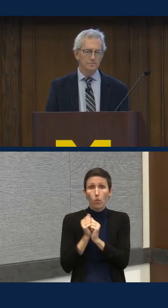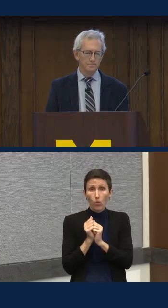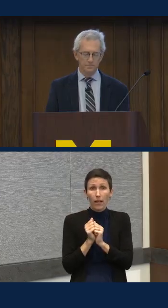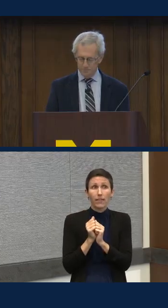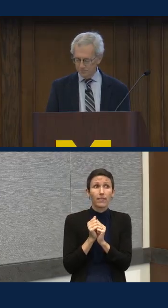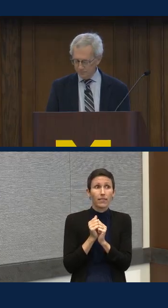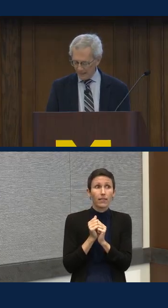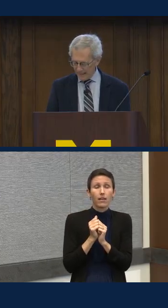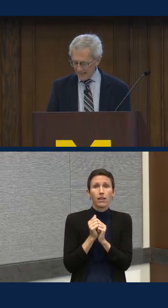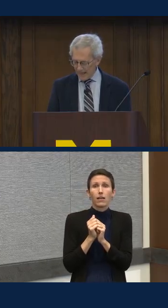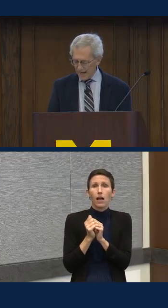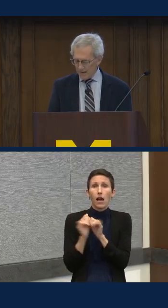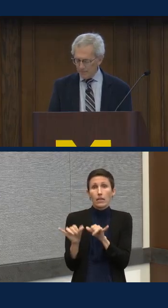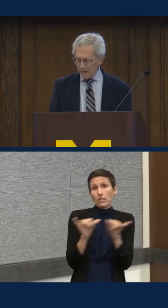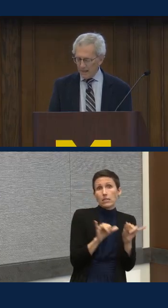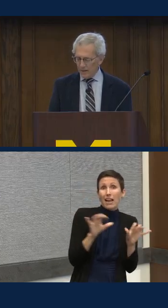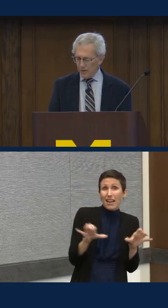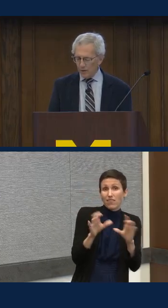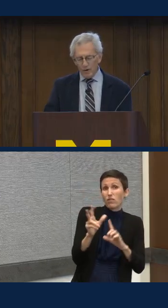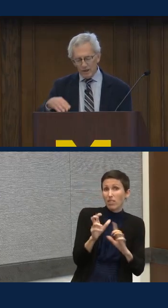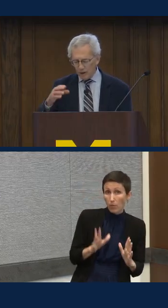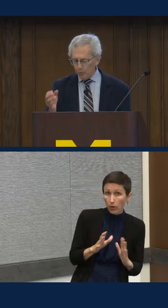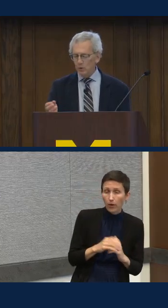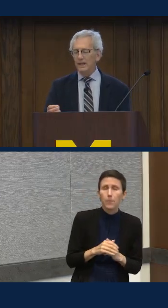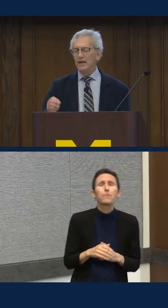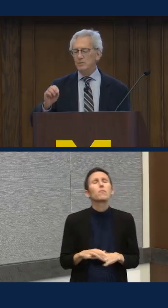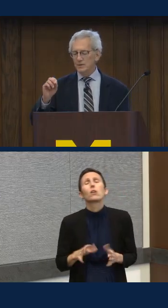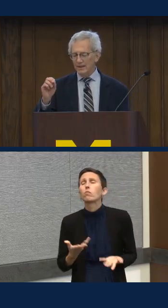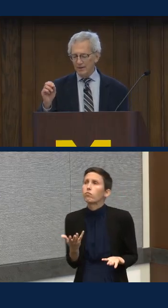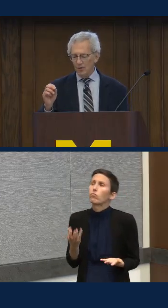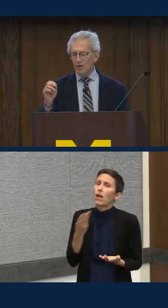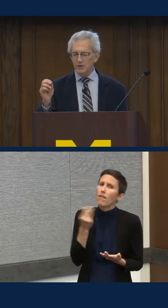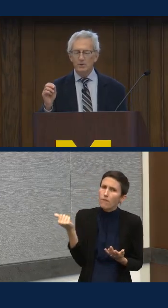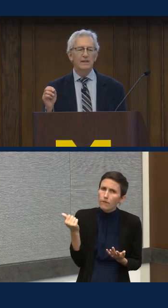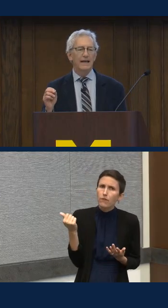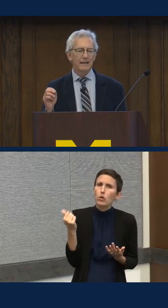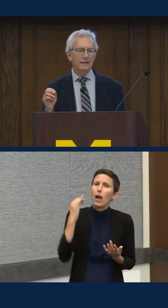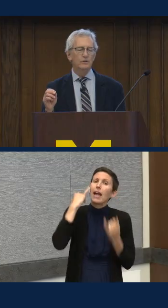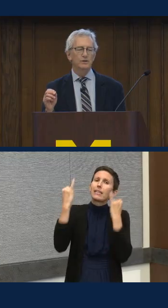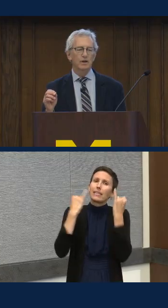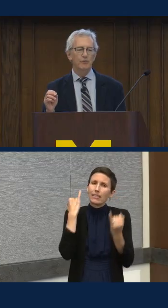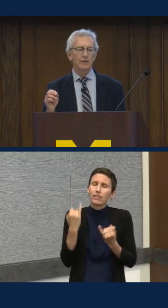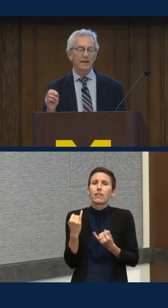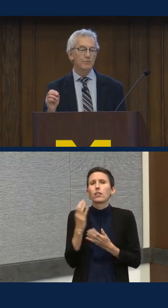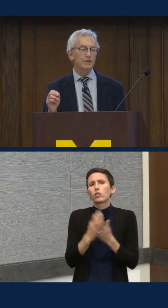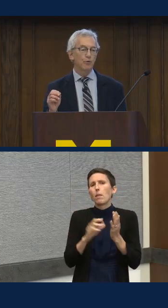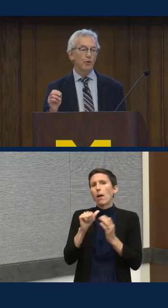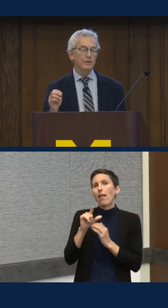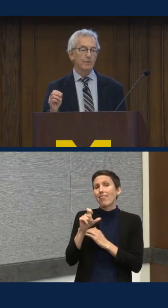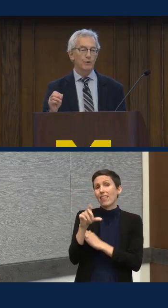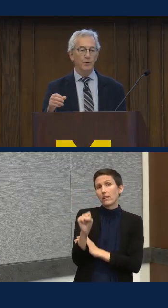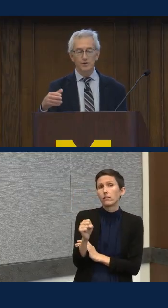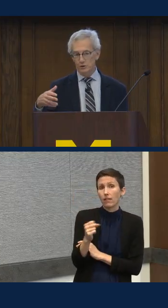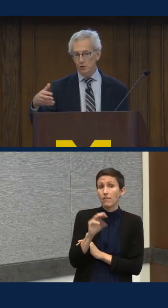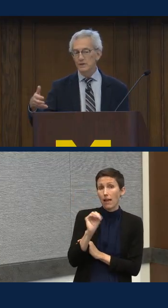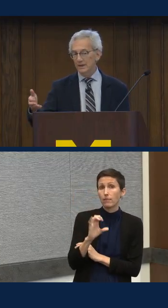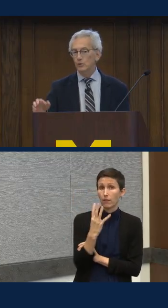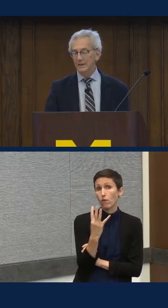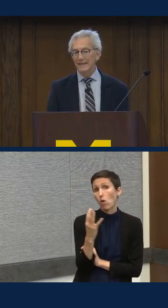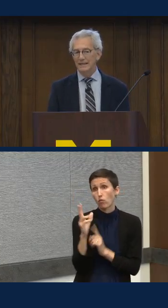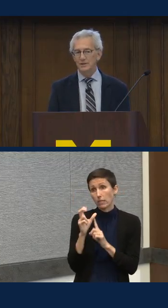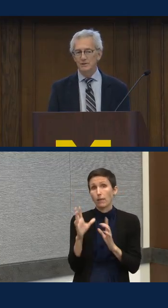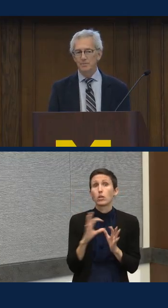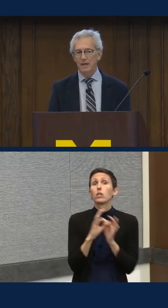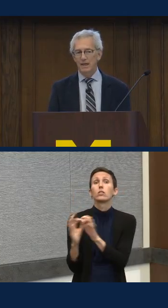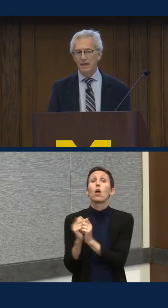constitutively active receptor? There are a couple claims that there are some alleles of the MC4 receptor associated